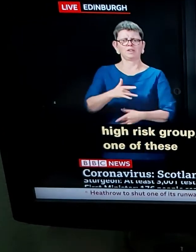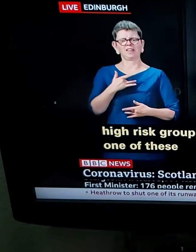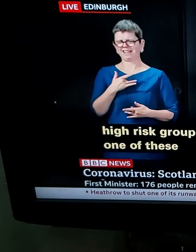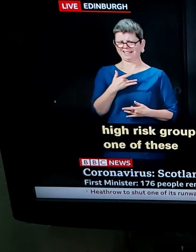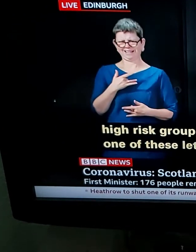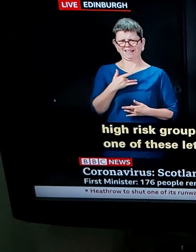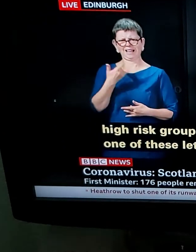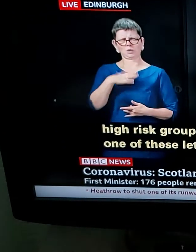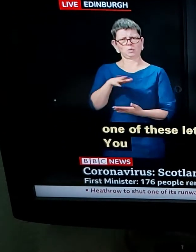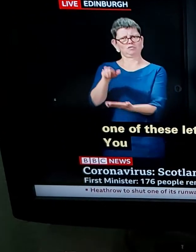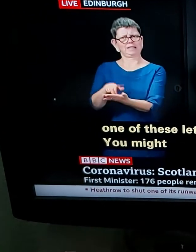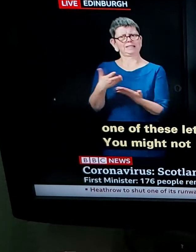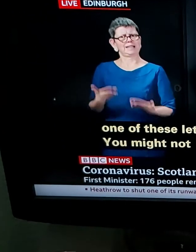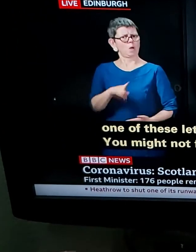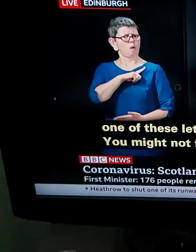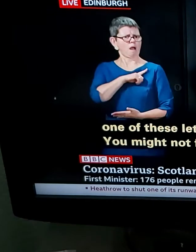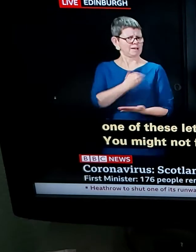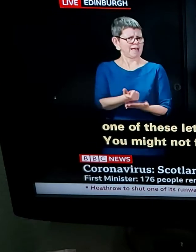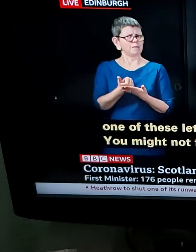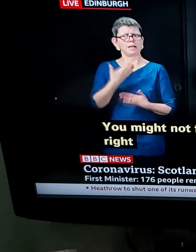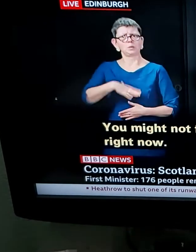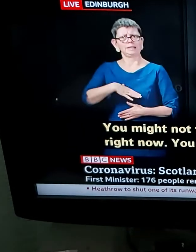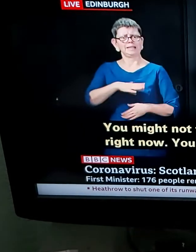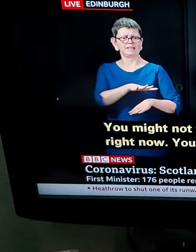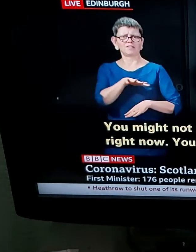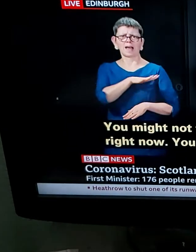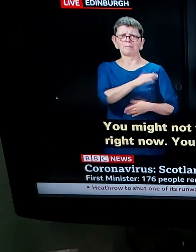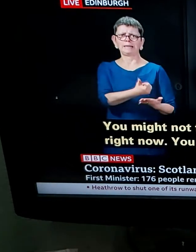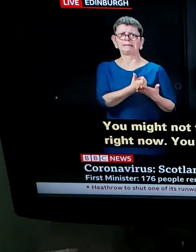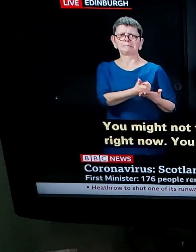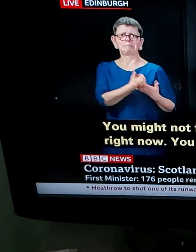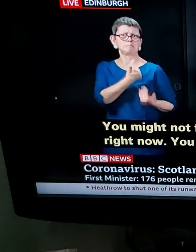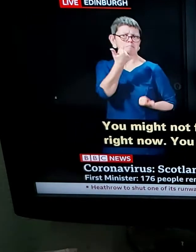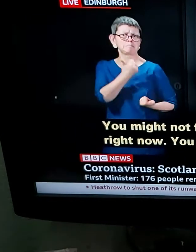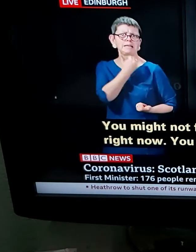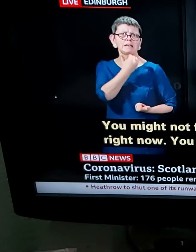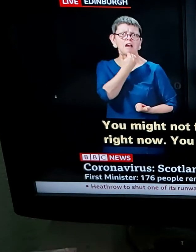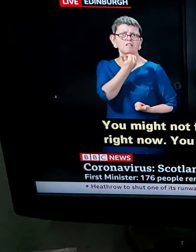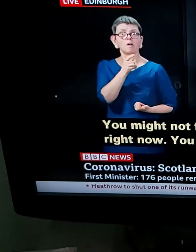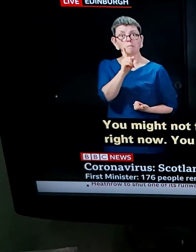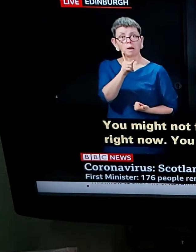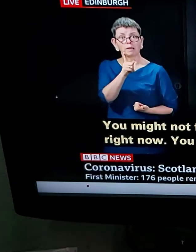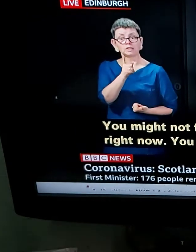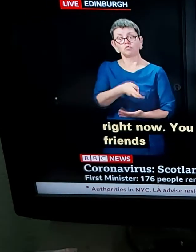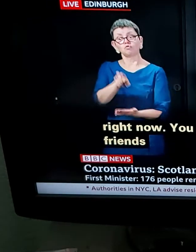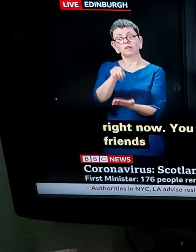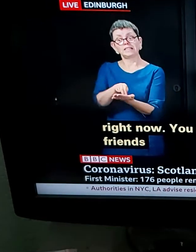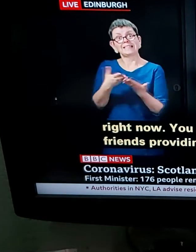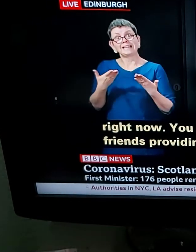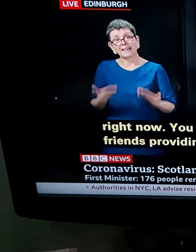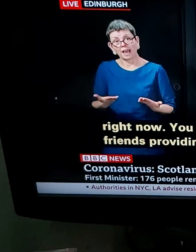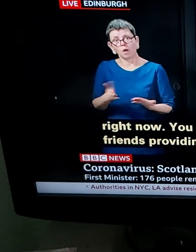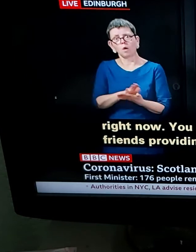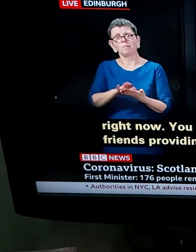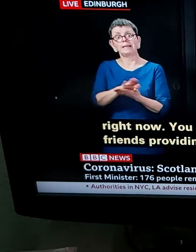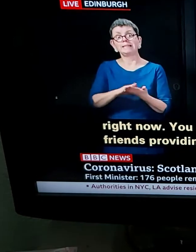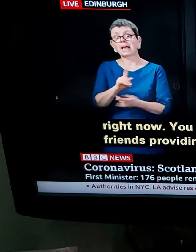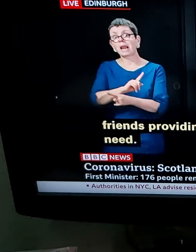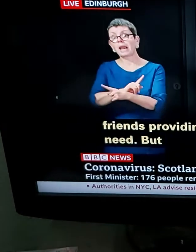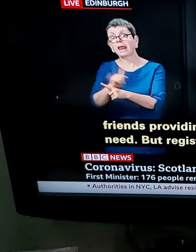help right now. You may have family or friends who are providing the support you need, but registering now will help us to keep in touch with you if you need